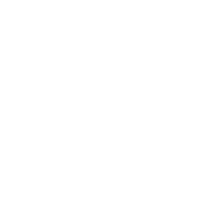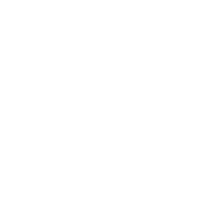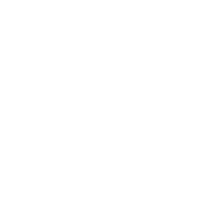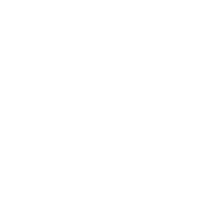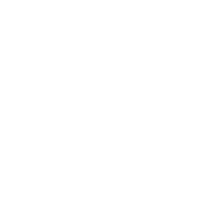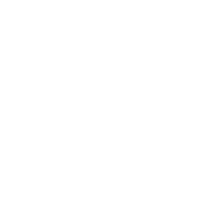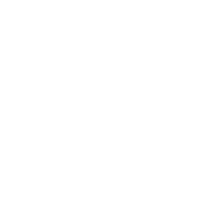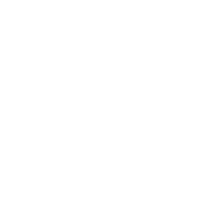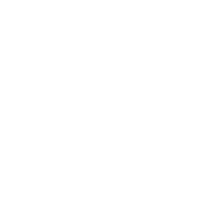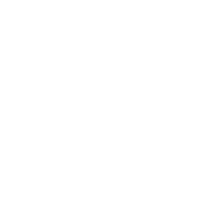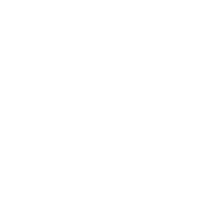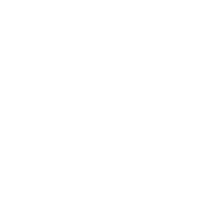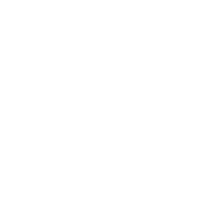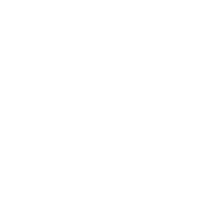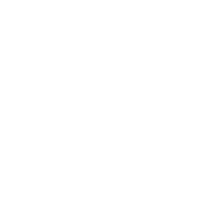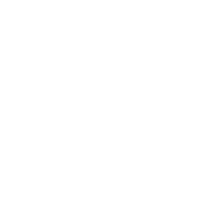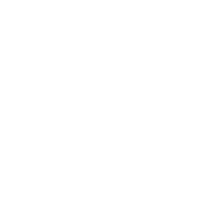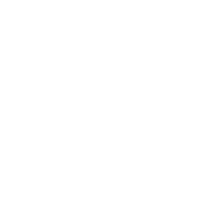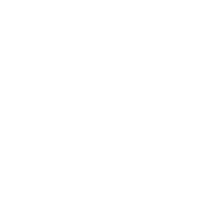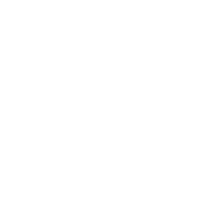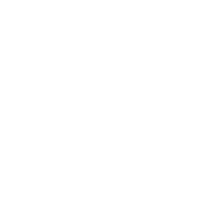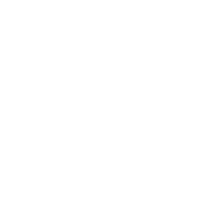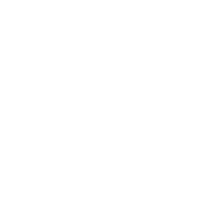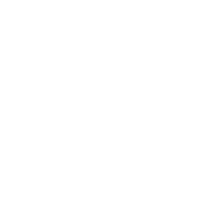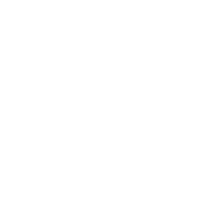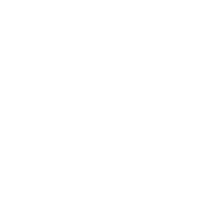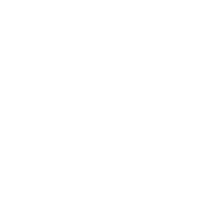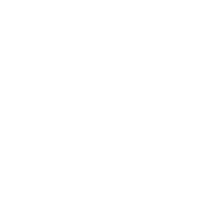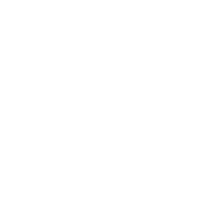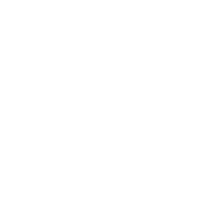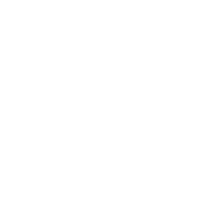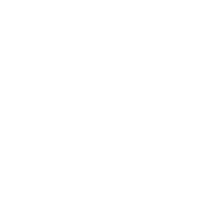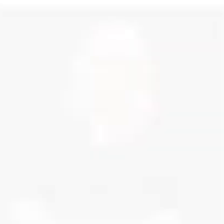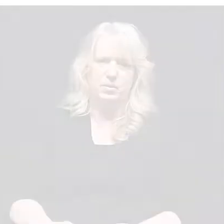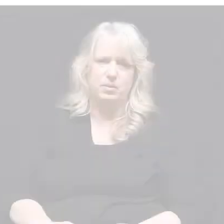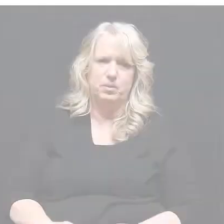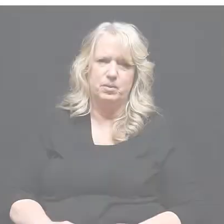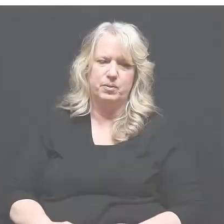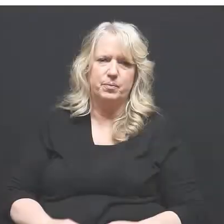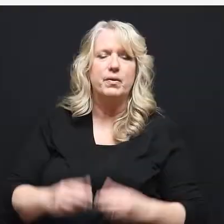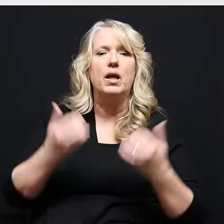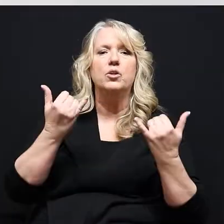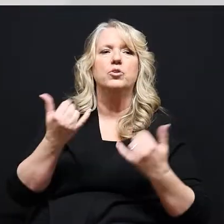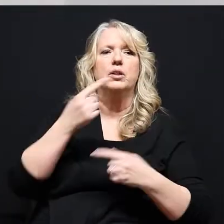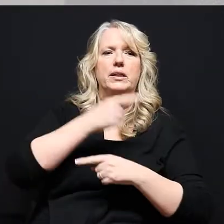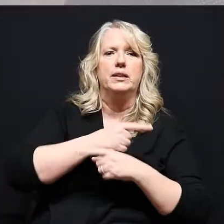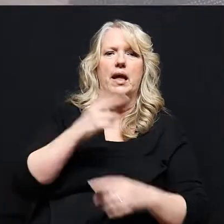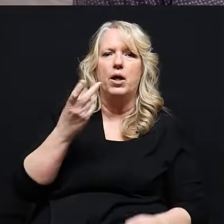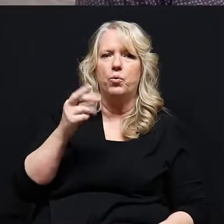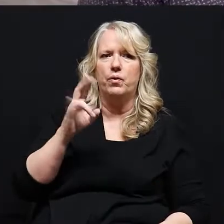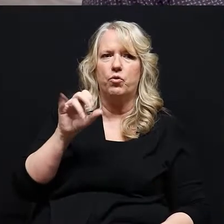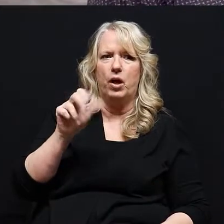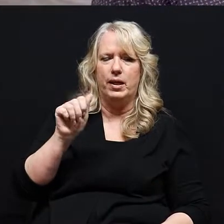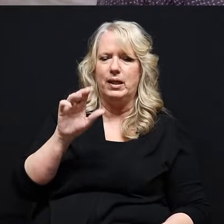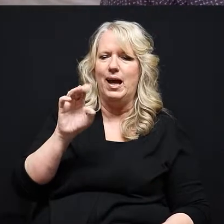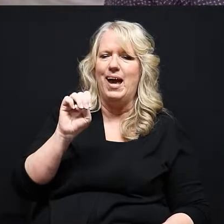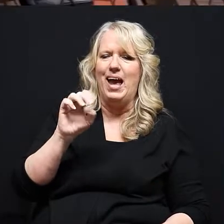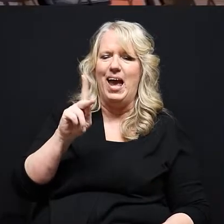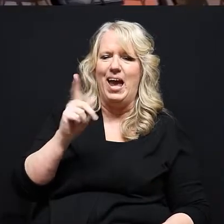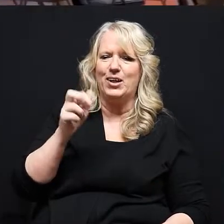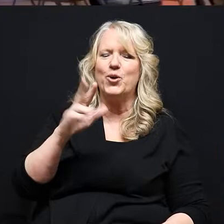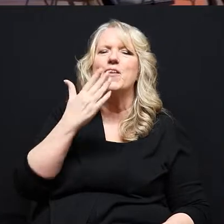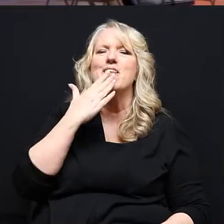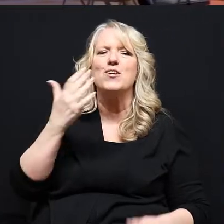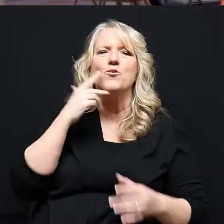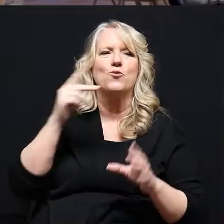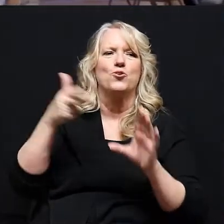lower left-hand corner, a sign language interpreter is on a video feed. I'm here today with Veronica Eaker. Thank you so much for joining me. We're